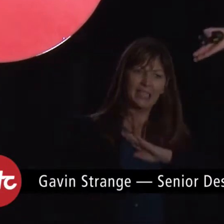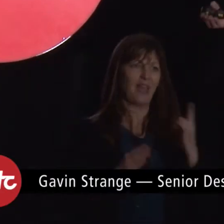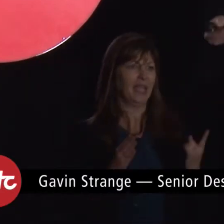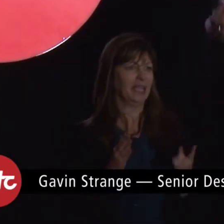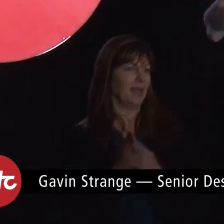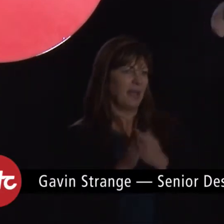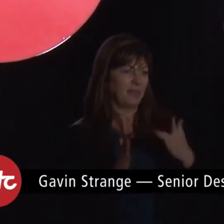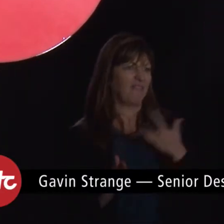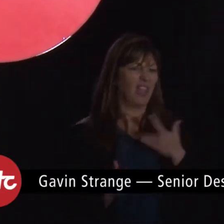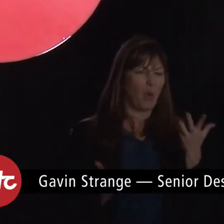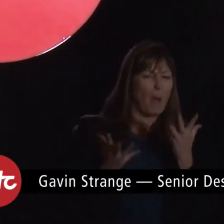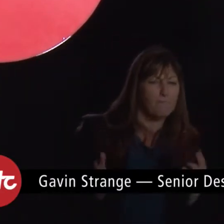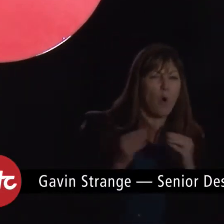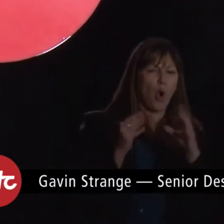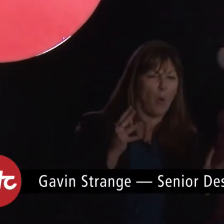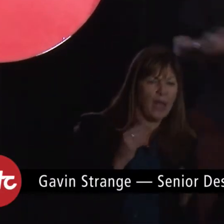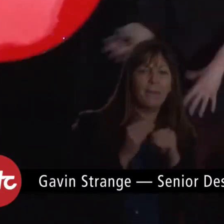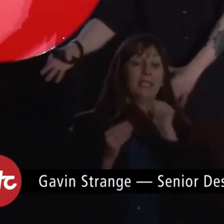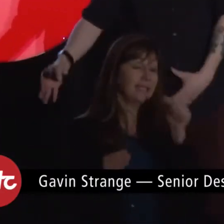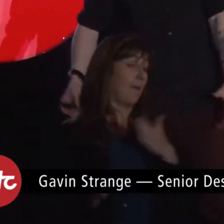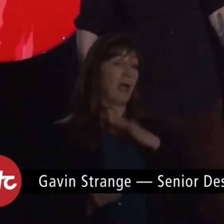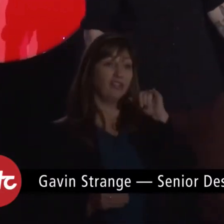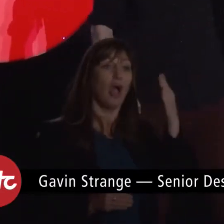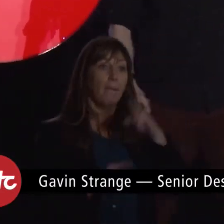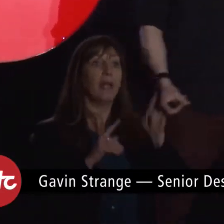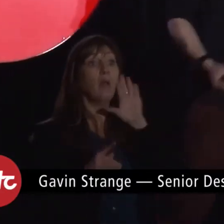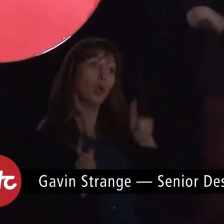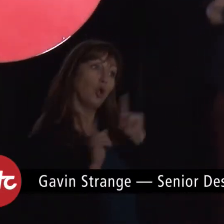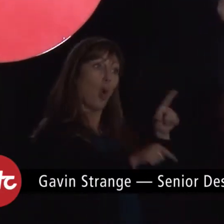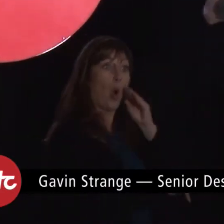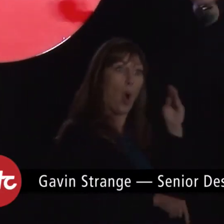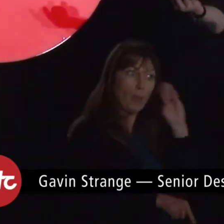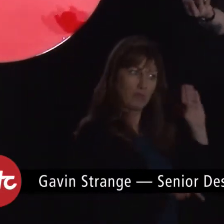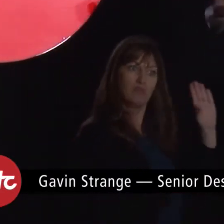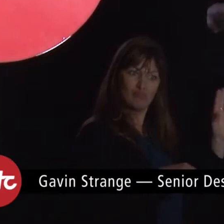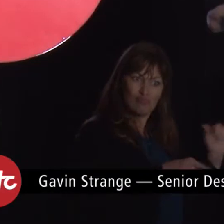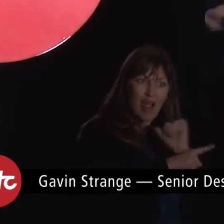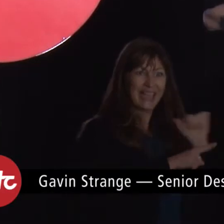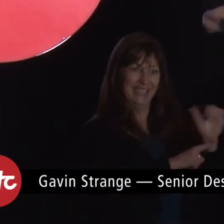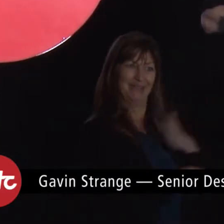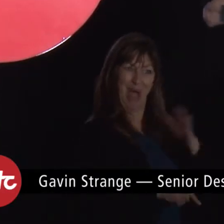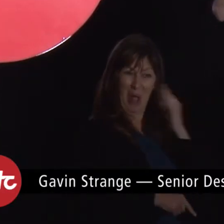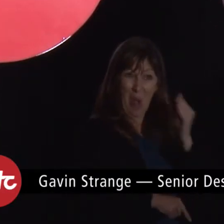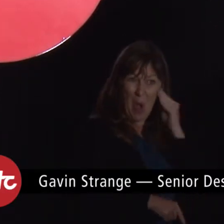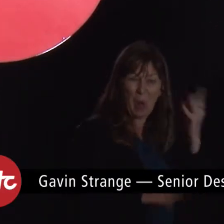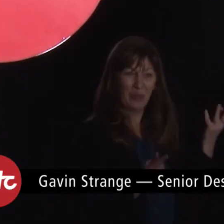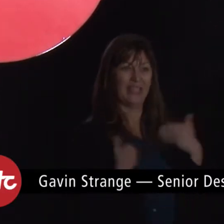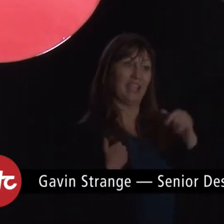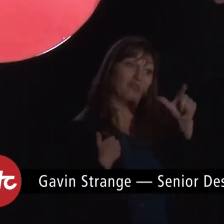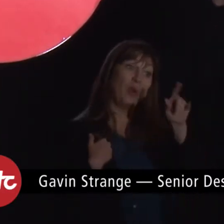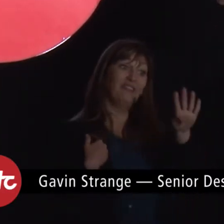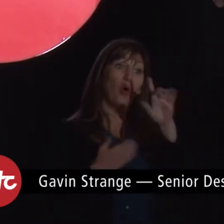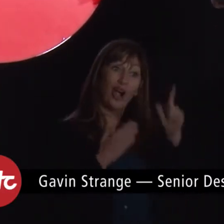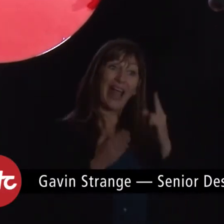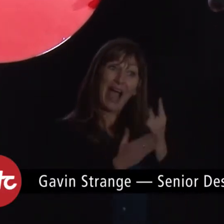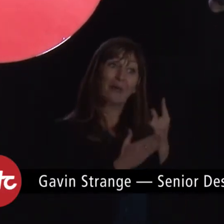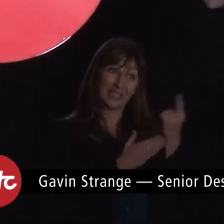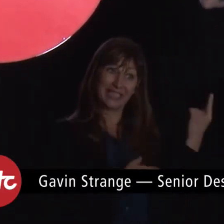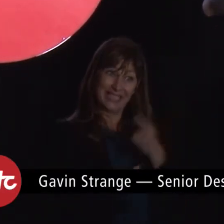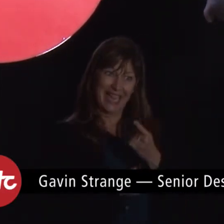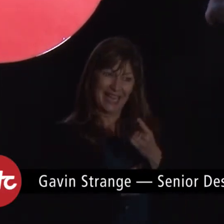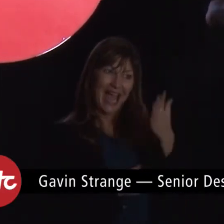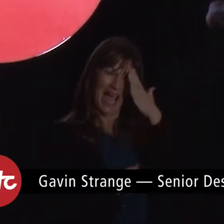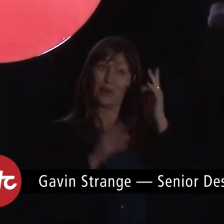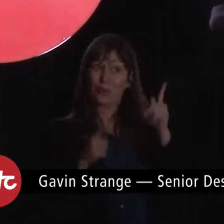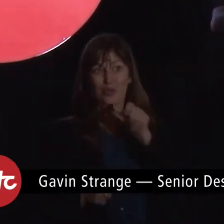want to do more film stuff, and, you know, that isn't my job, so I'll go home and do it. Like, it's 24 hours in the day. Now, I know anyone with